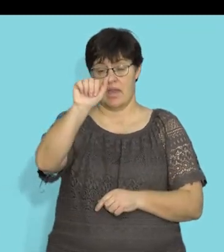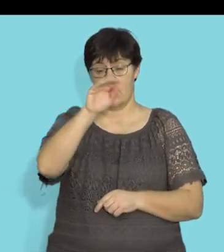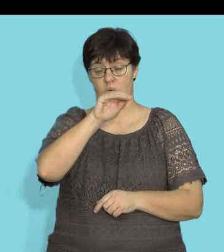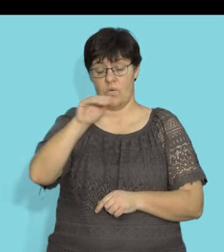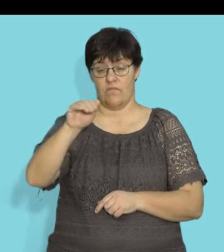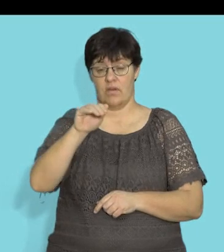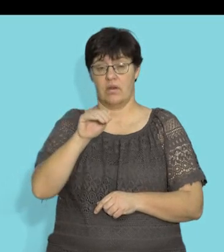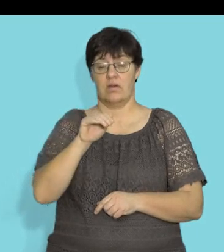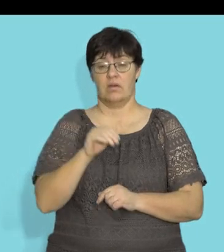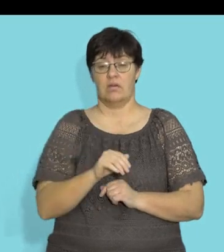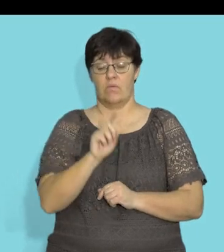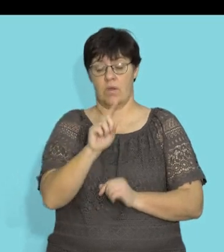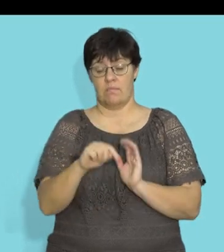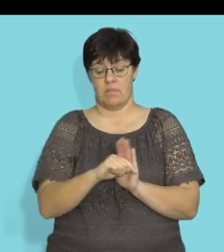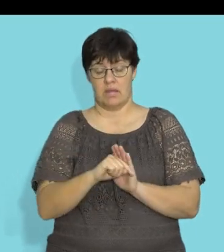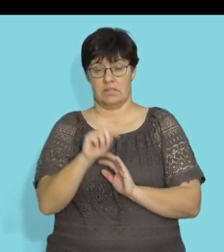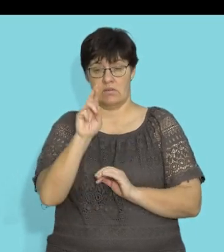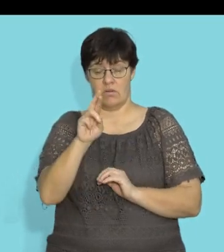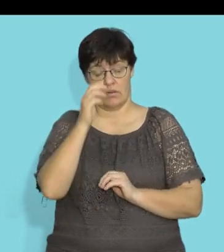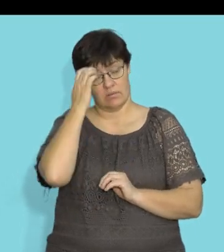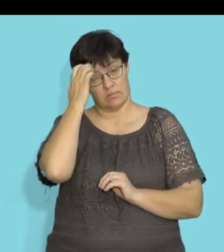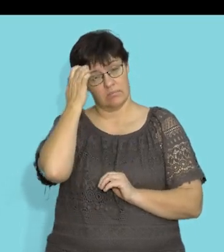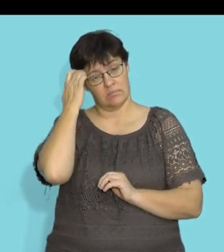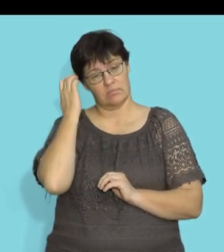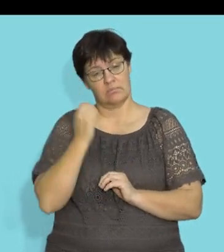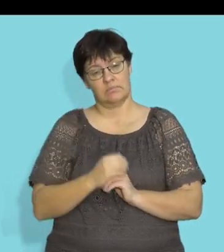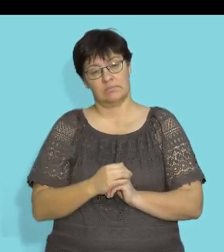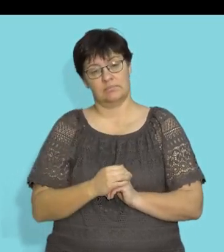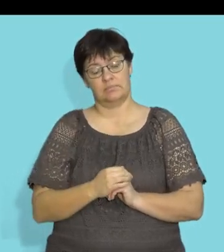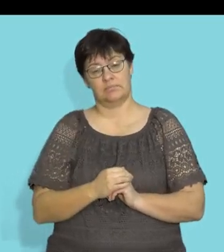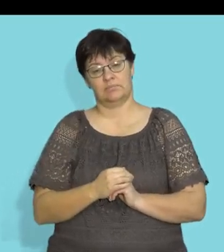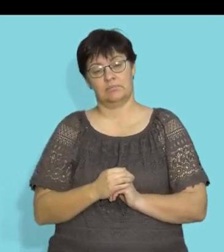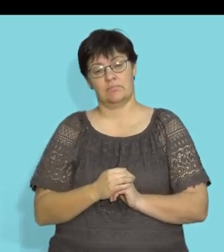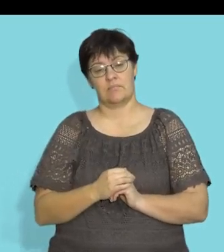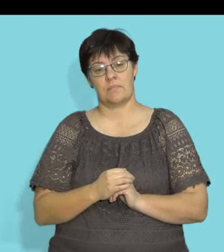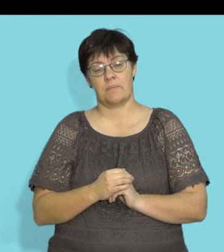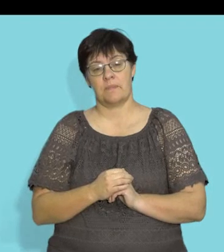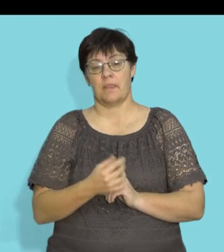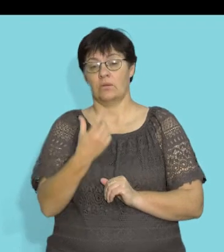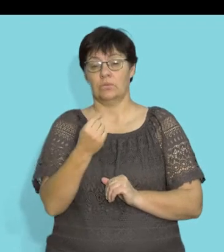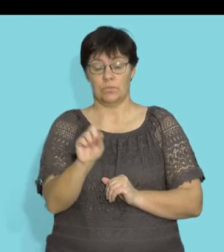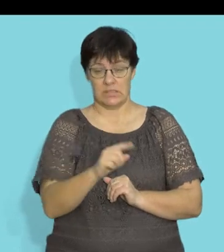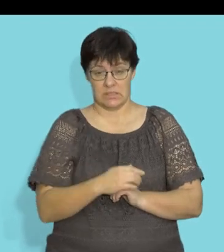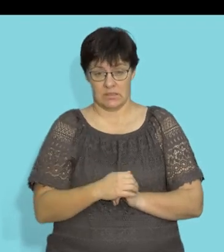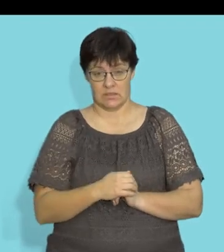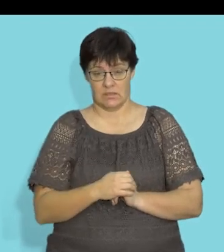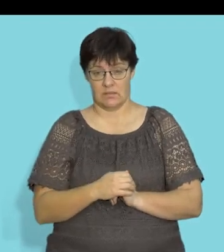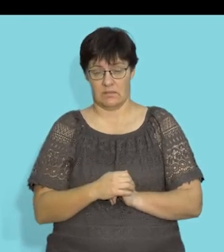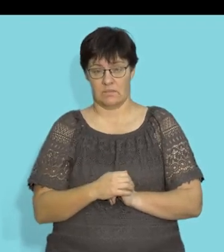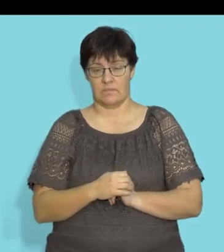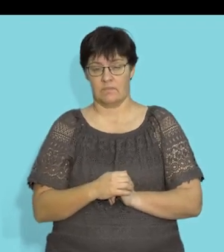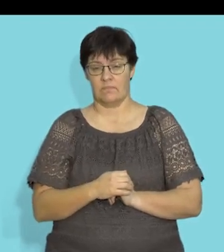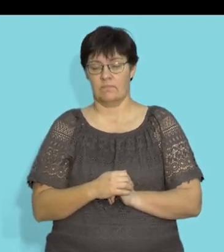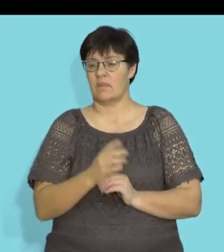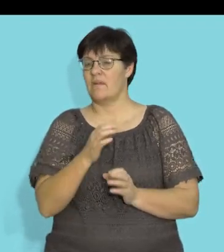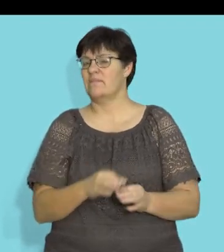to A over 1 minus R, what we're going to do is we need to